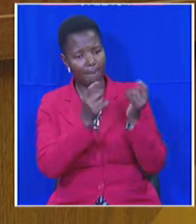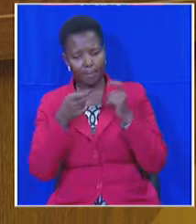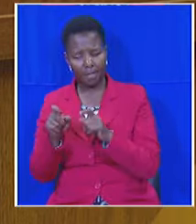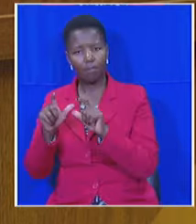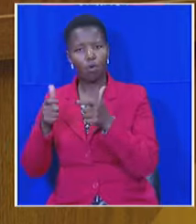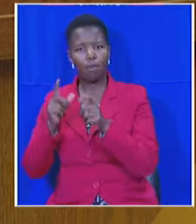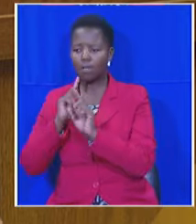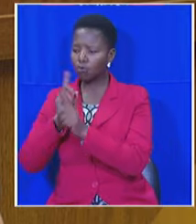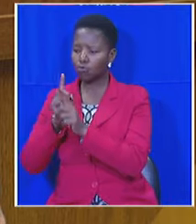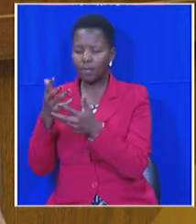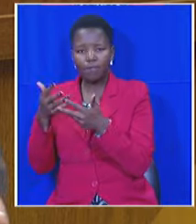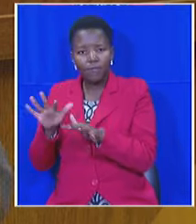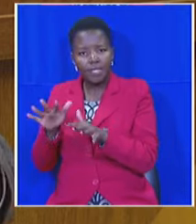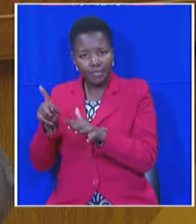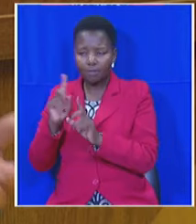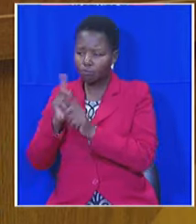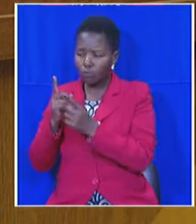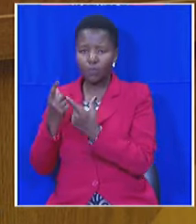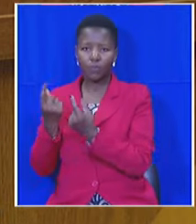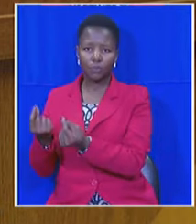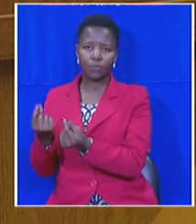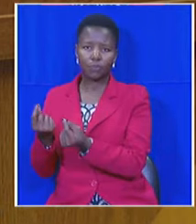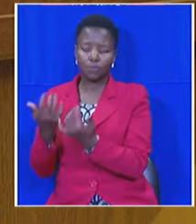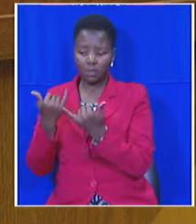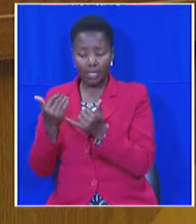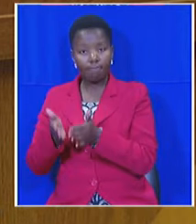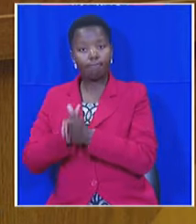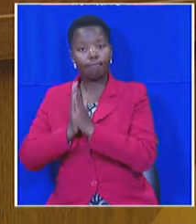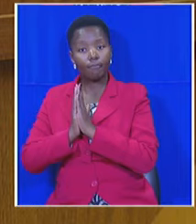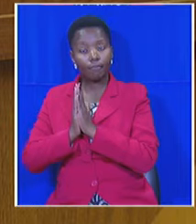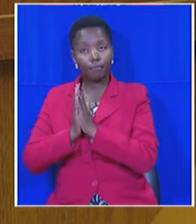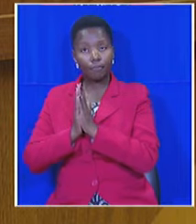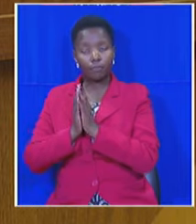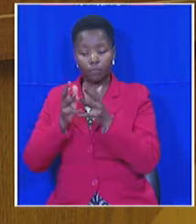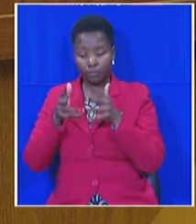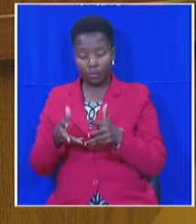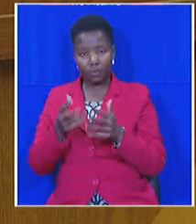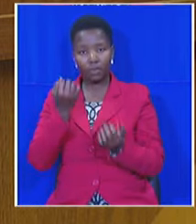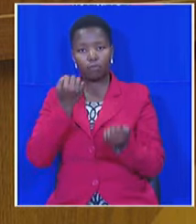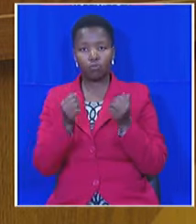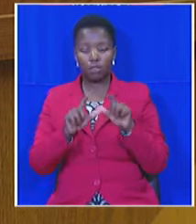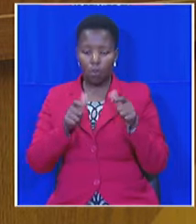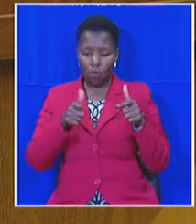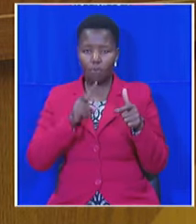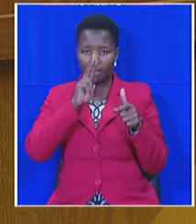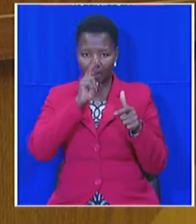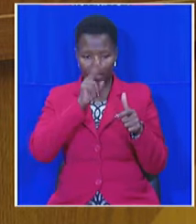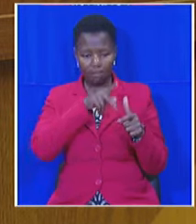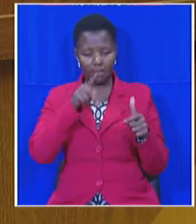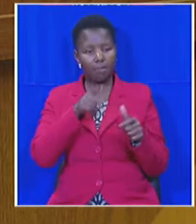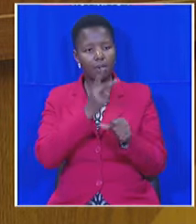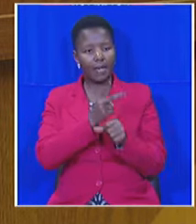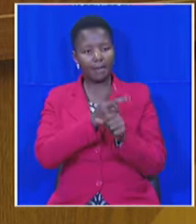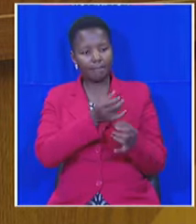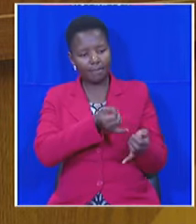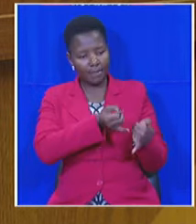which she then did. And I would ask that we in the Justice Committee invite the public protector and